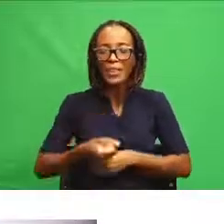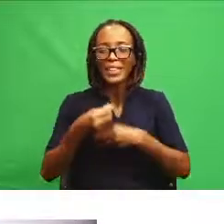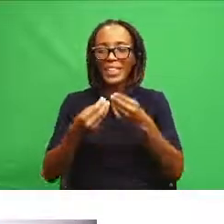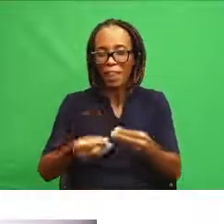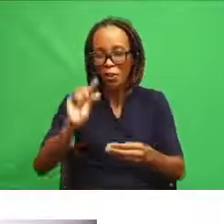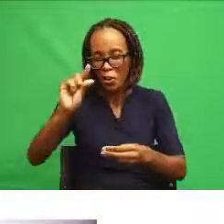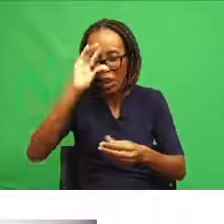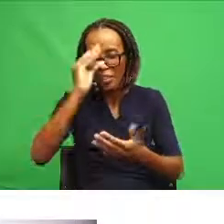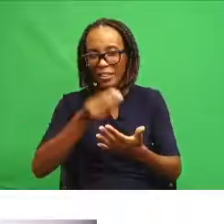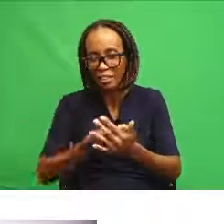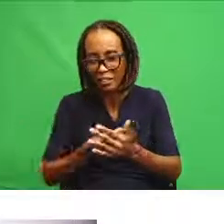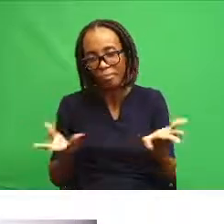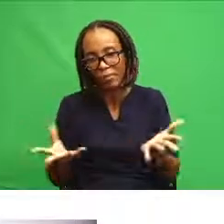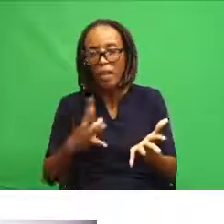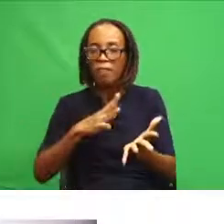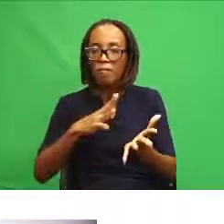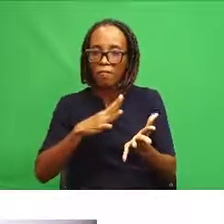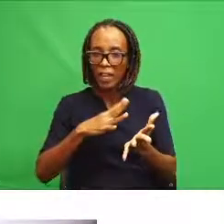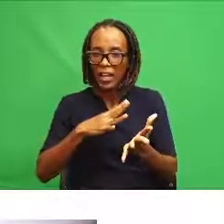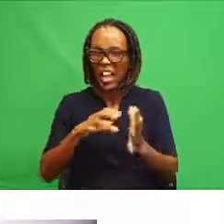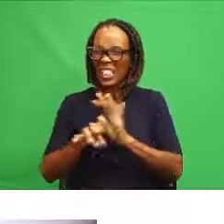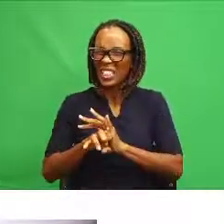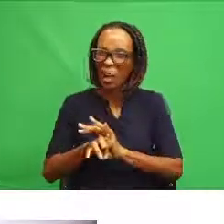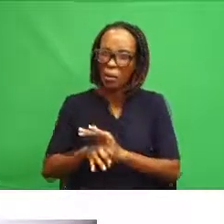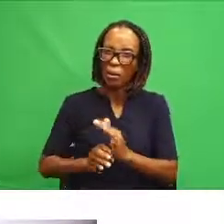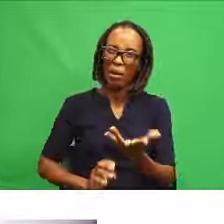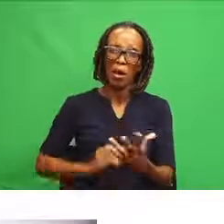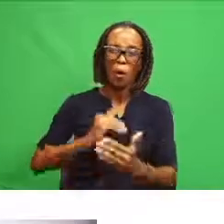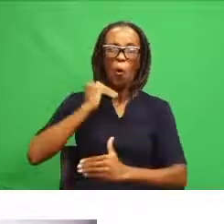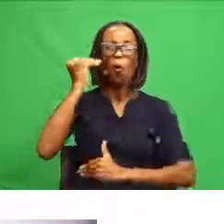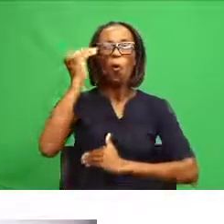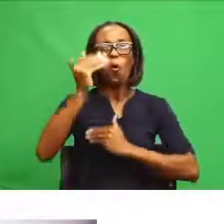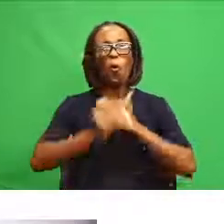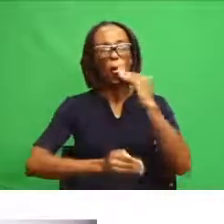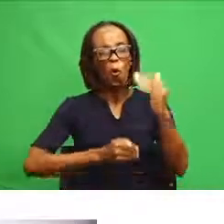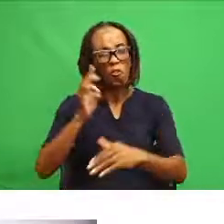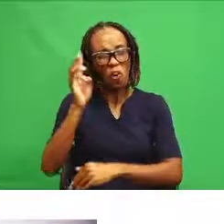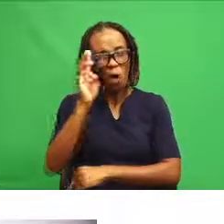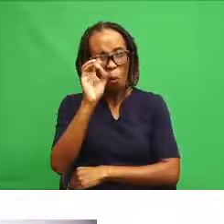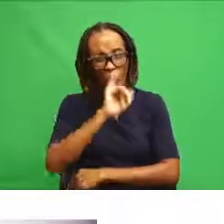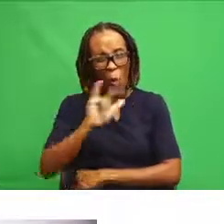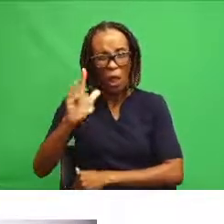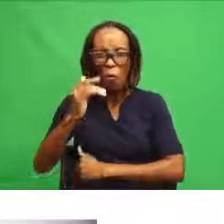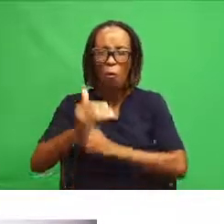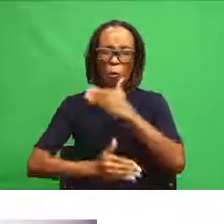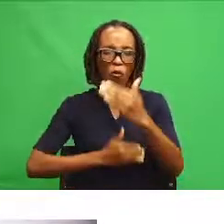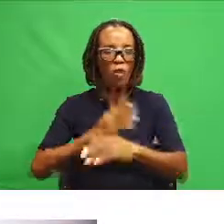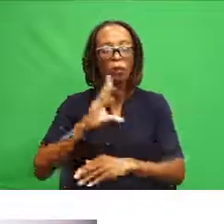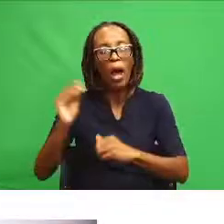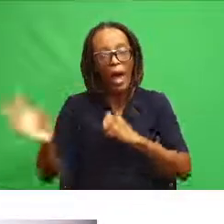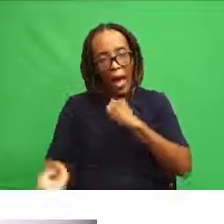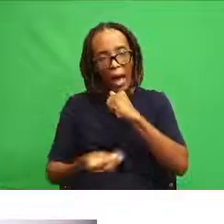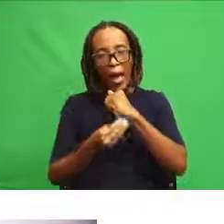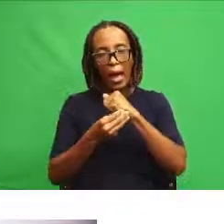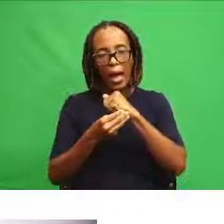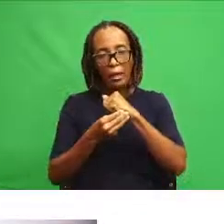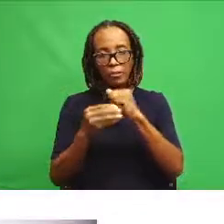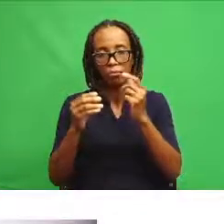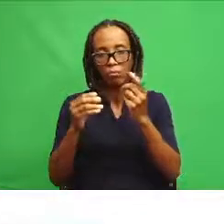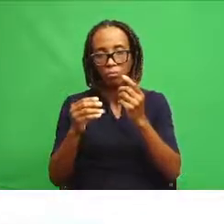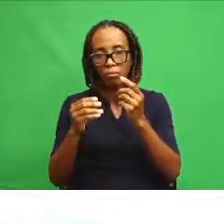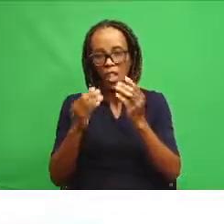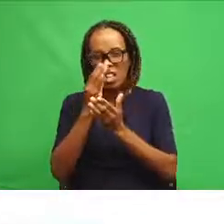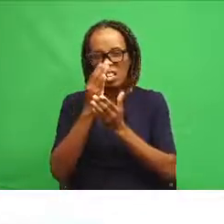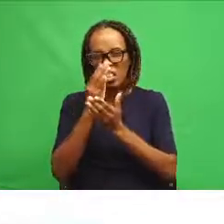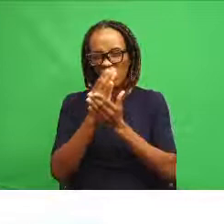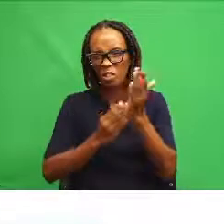from this will. So you don't have to go in and really change all of the provisions of the will. You can do a codicil to the will, which